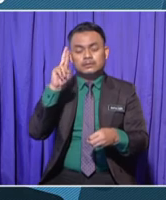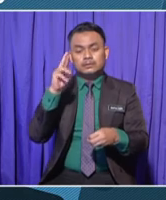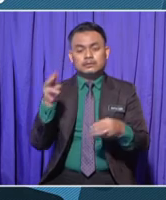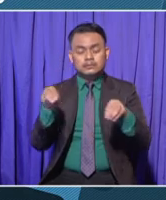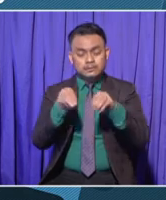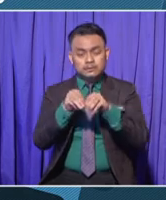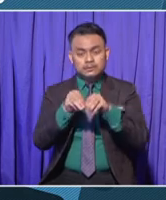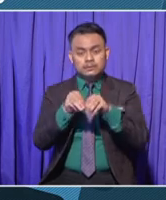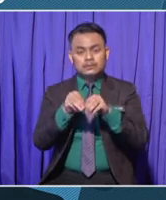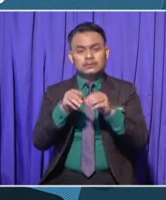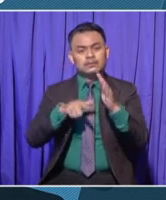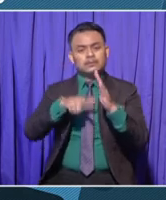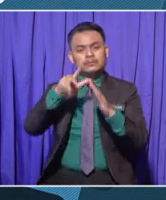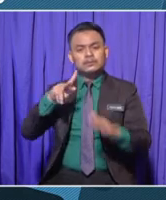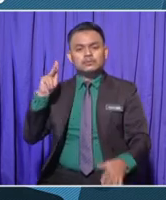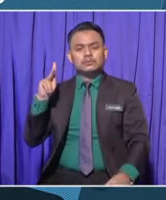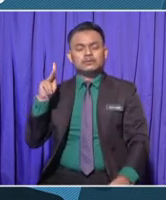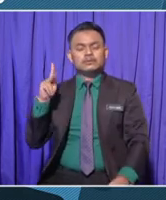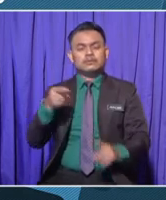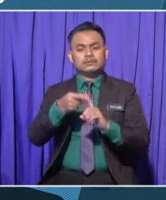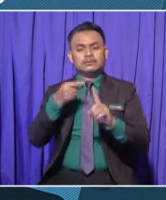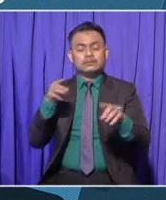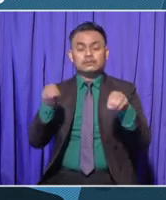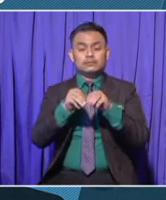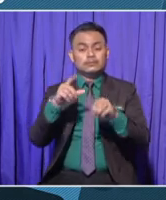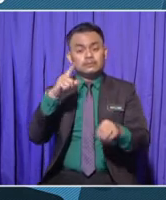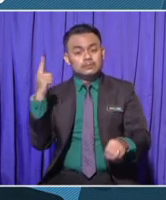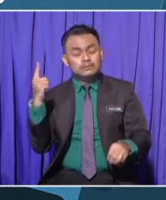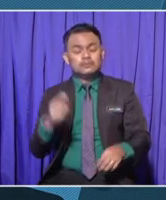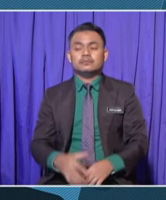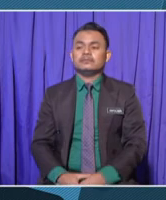stronger than the other magnets.